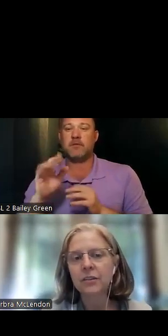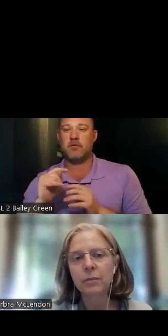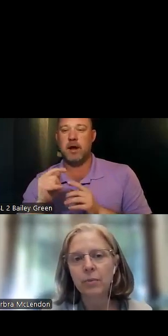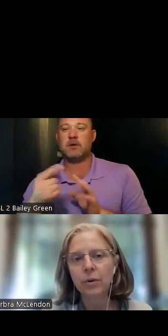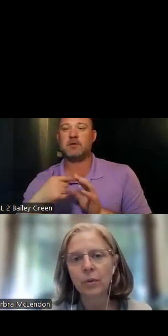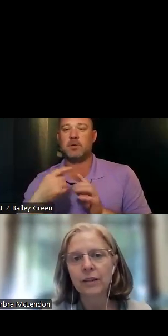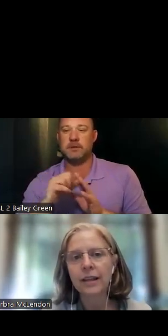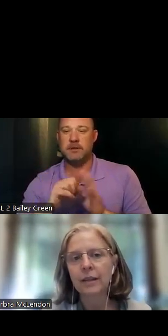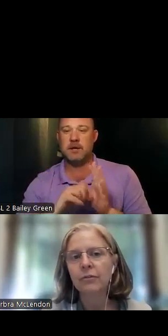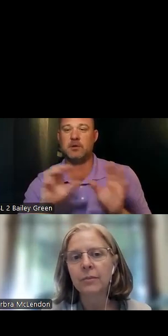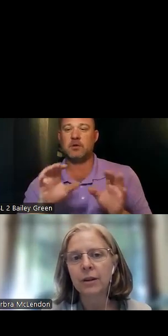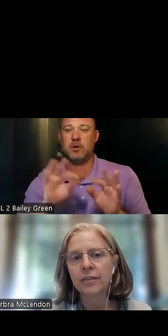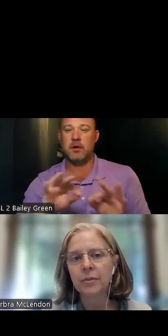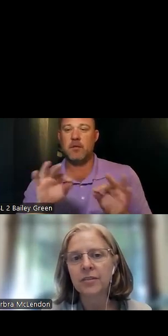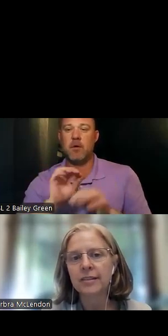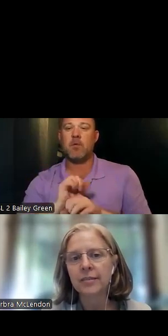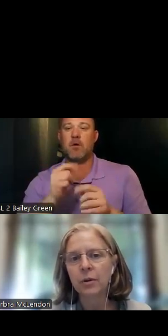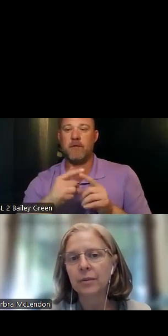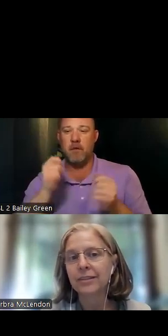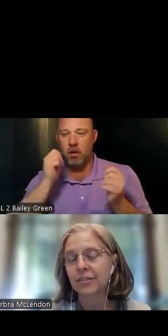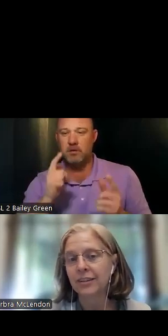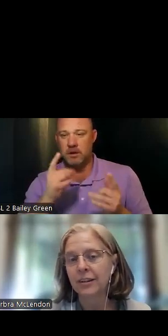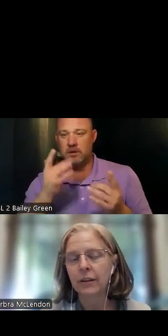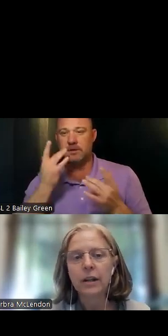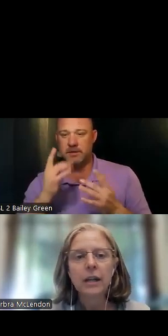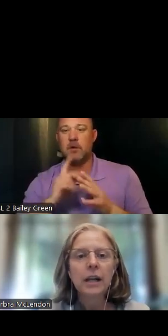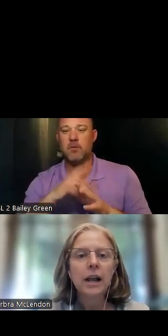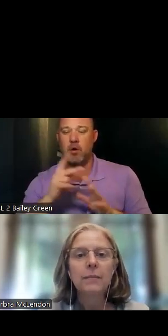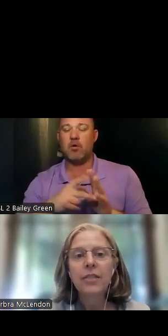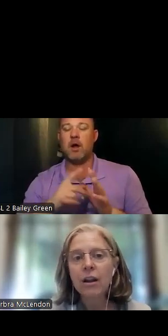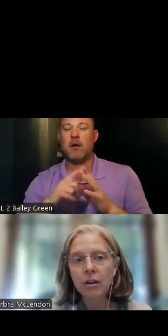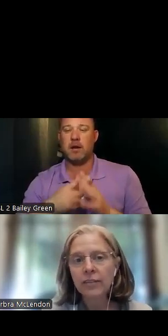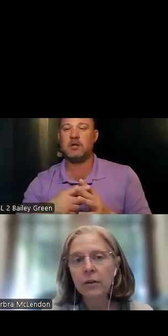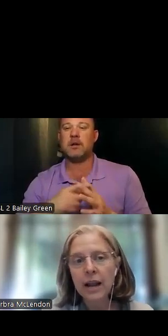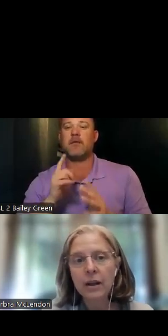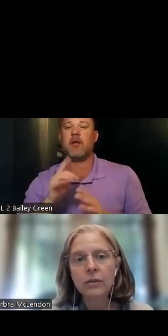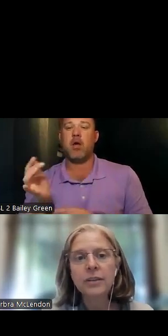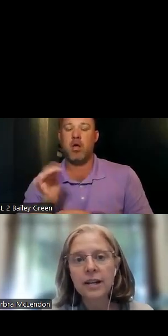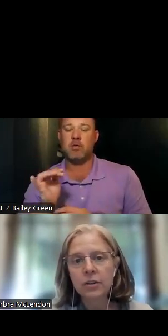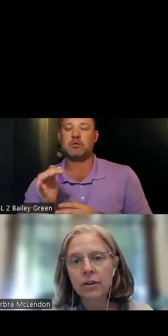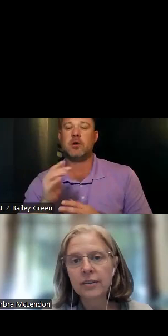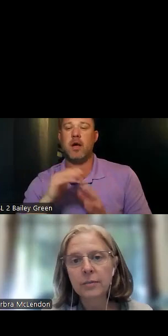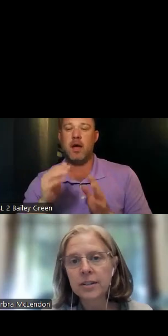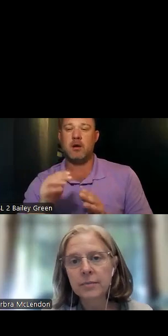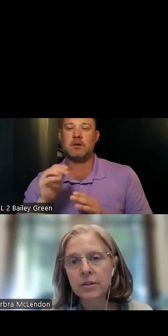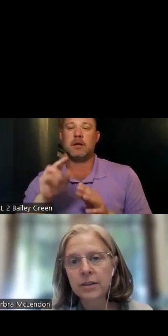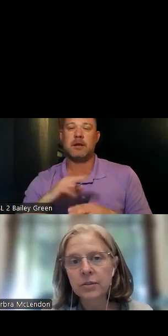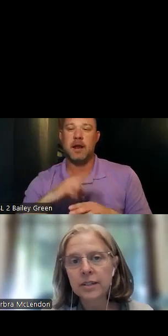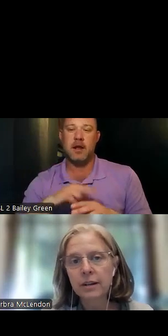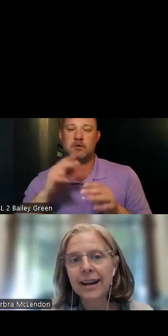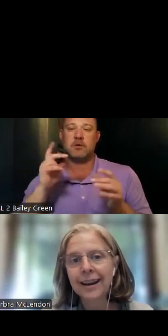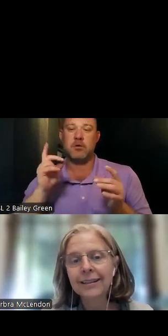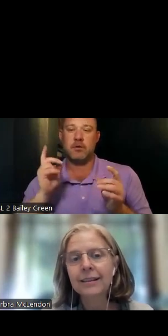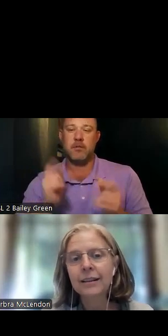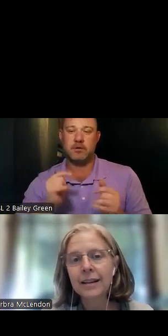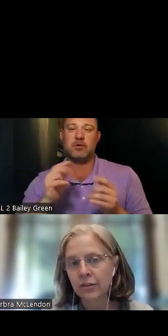state to do important work that came from the Alzheimer's Disease Programs Initiative. They also house the National Alzheimer's and Dementia Resource